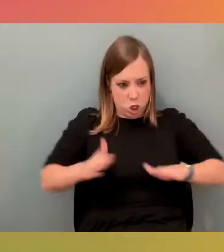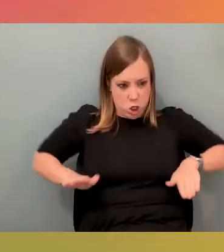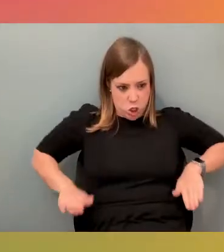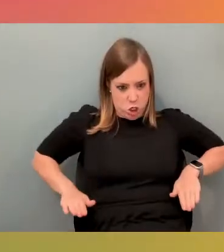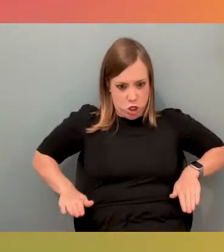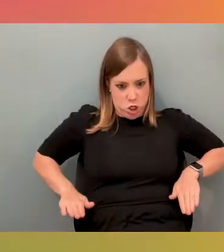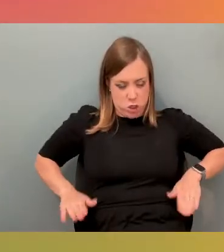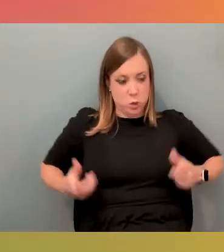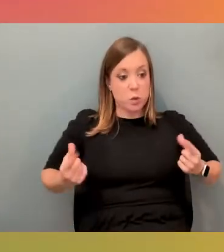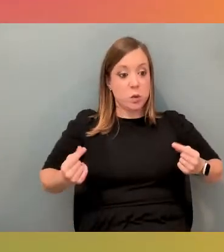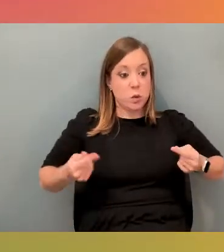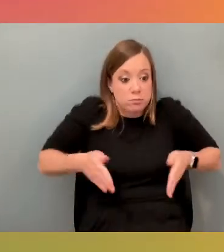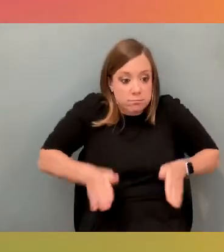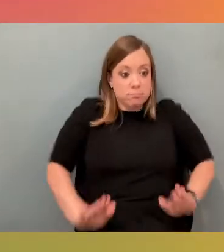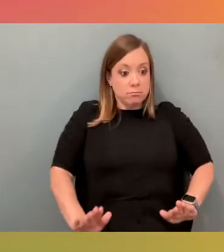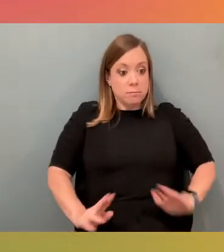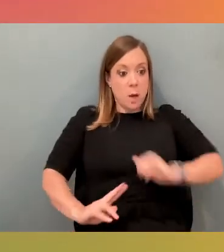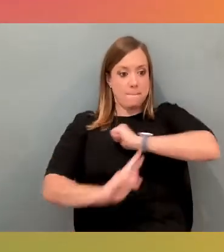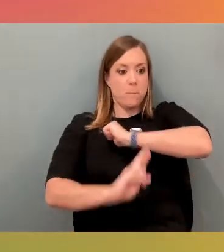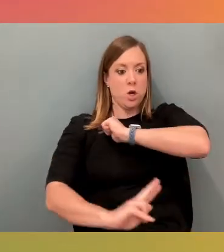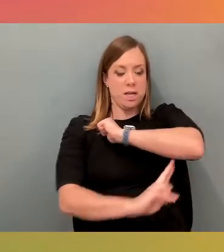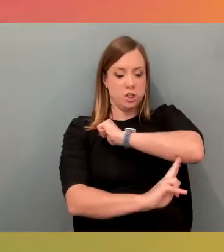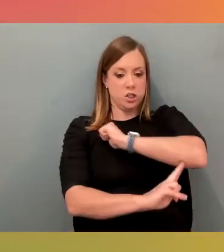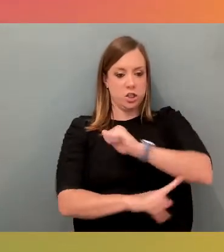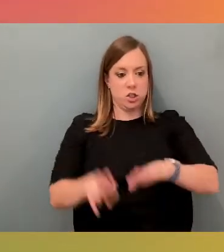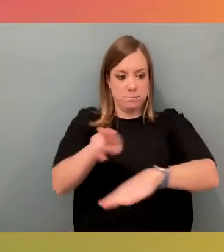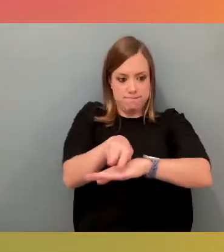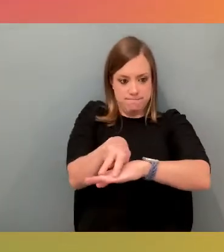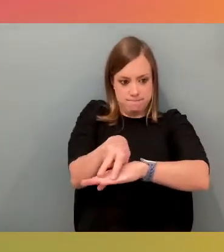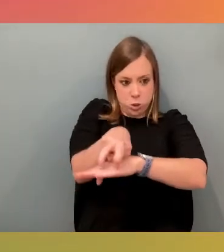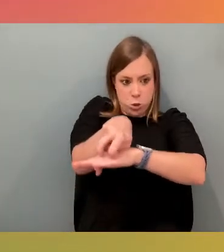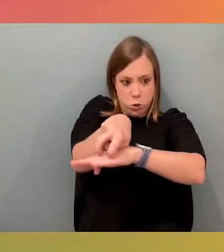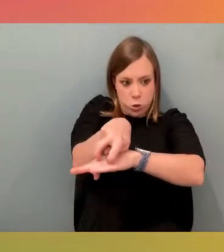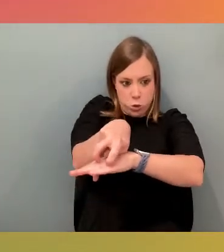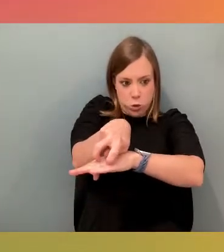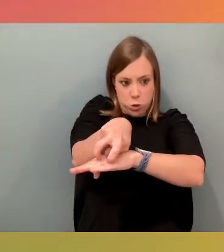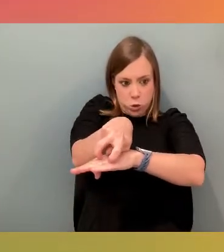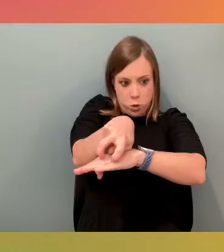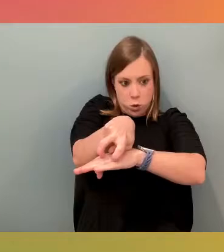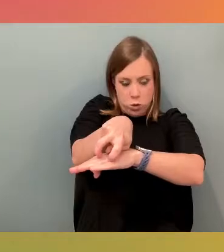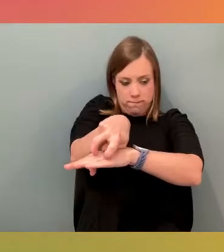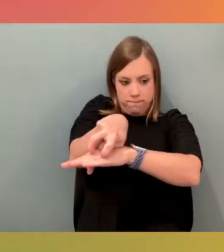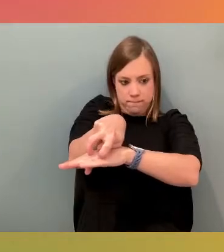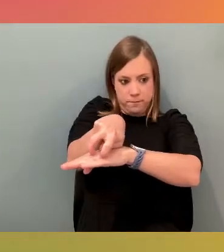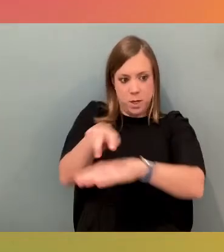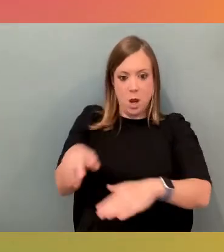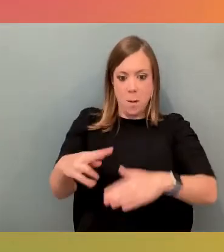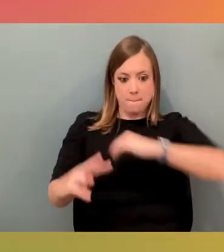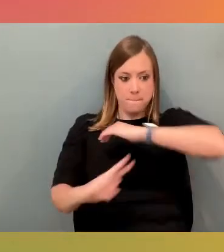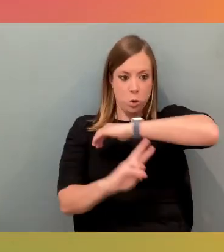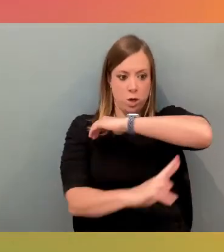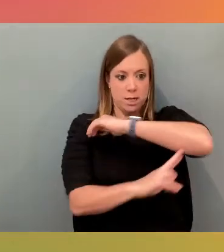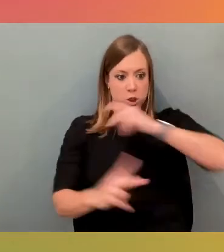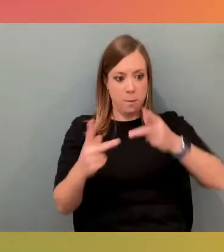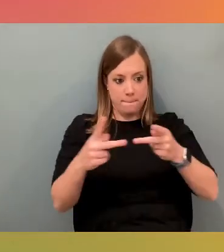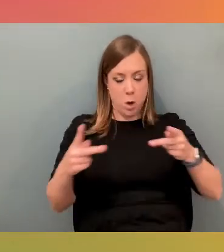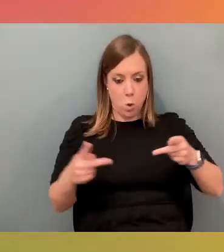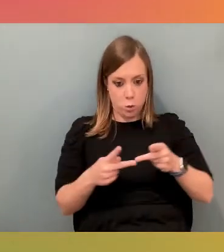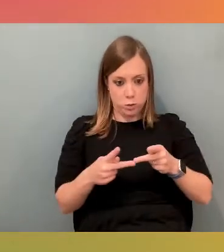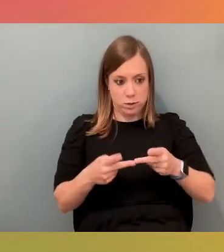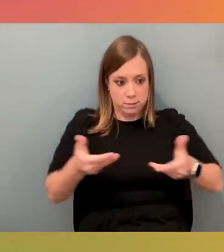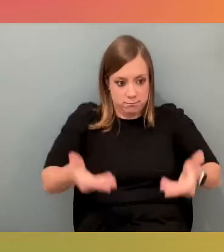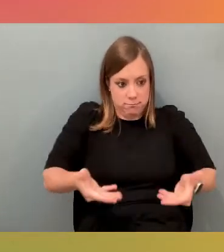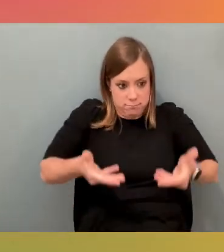tuck your tailbone and peel up 1 vertebrae at a time, lifting the hips all the way up to a bridge pose. Activating those